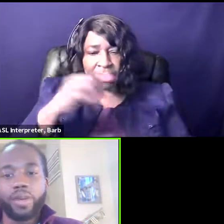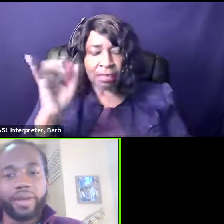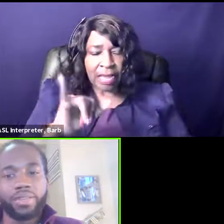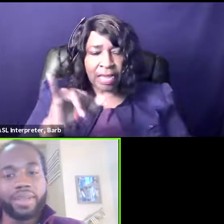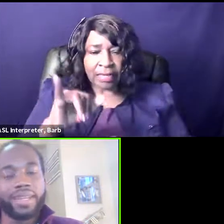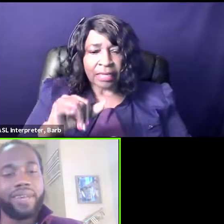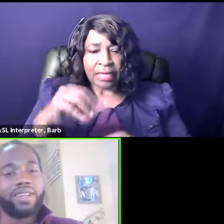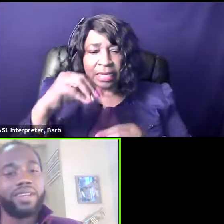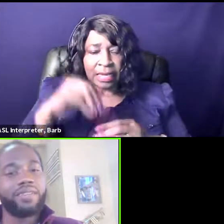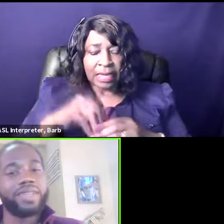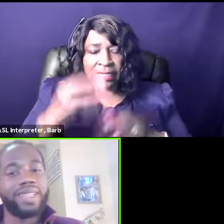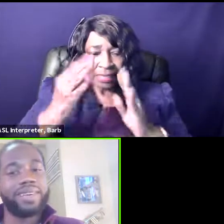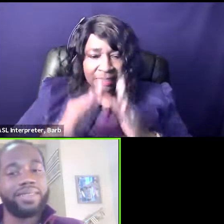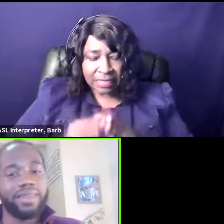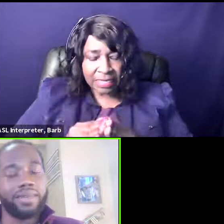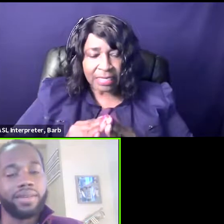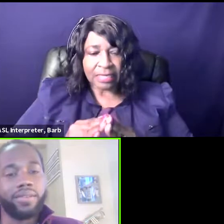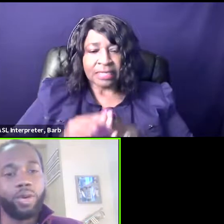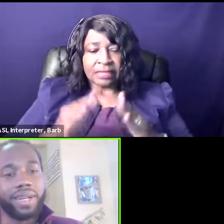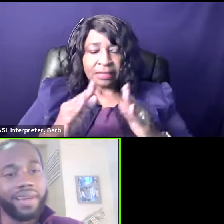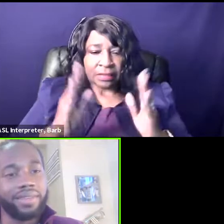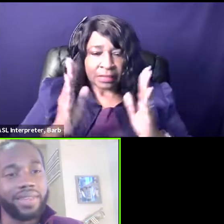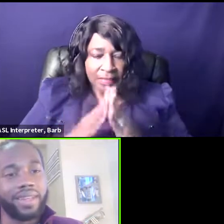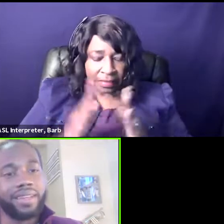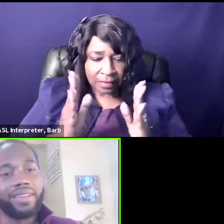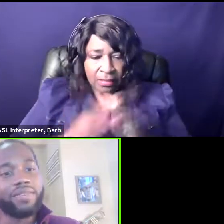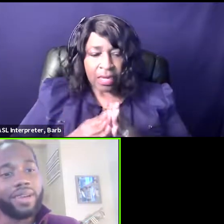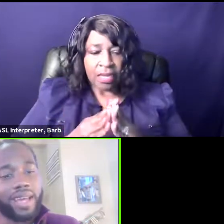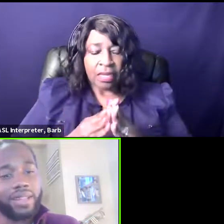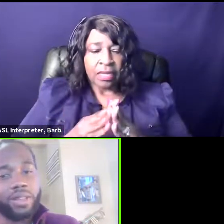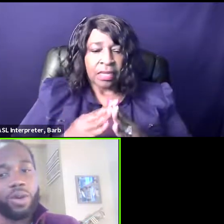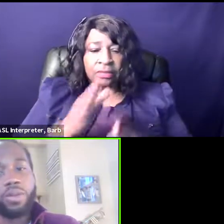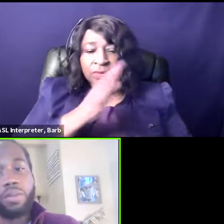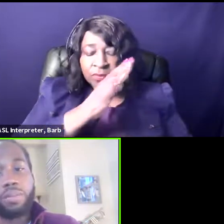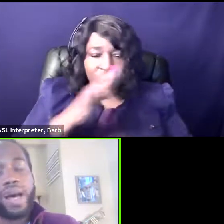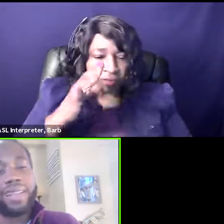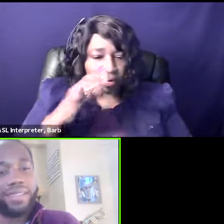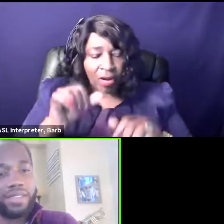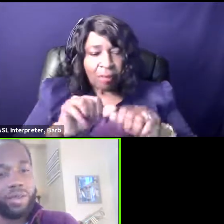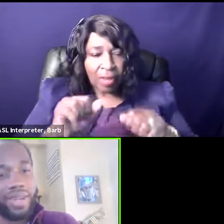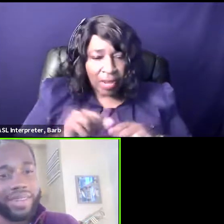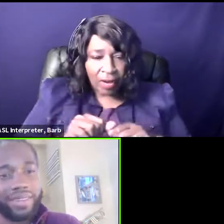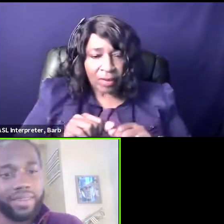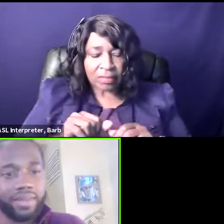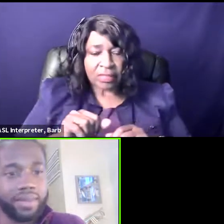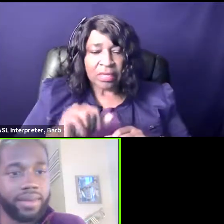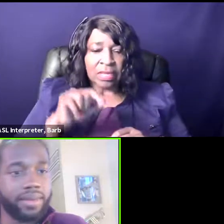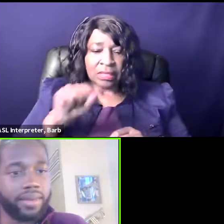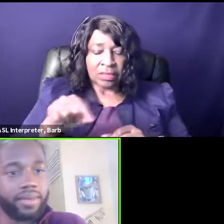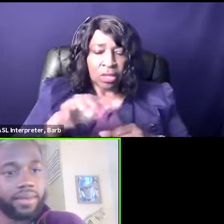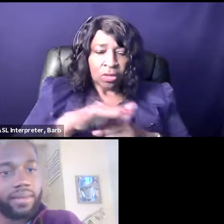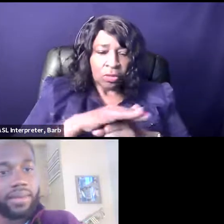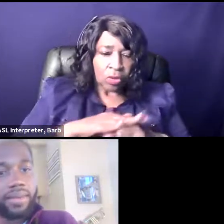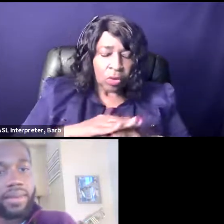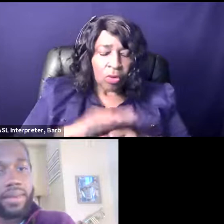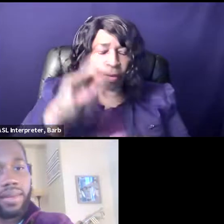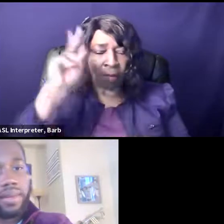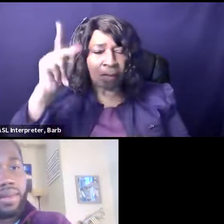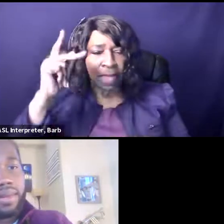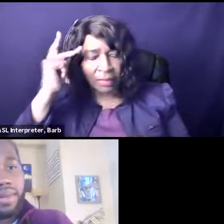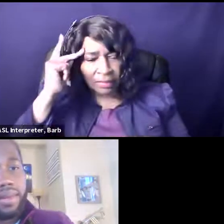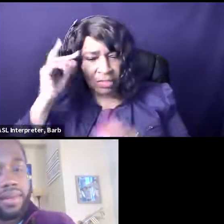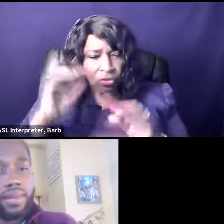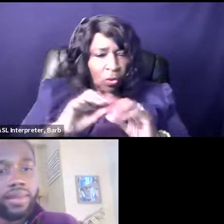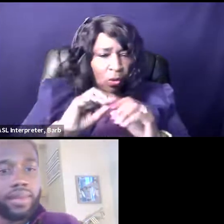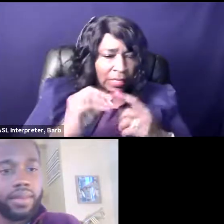and rural areas, that have a different legacy of organizing and a different kind of local politics orientation? Yeah.